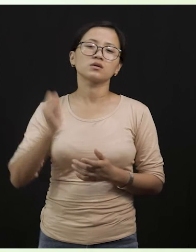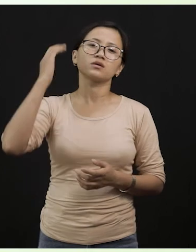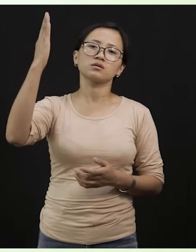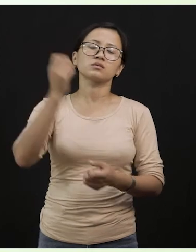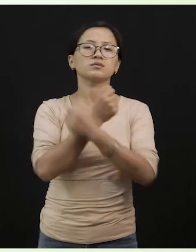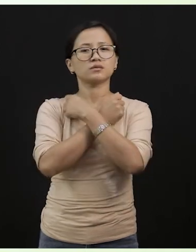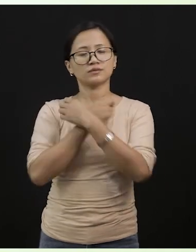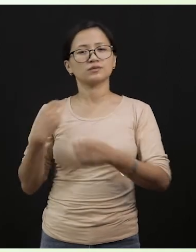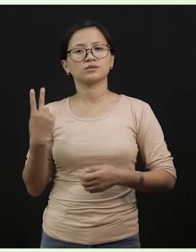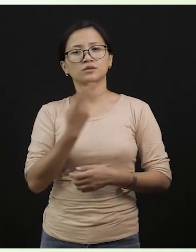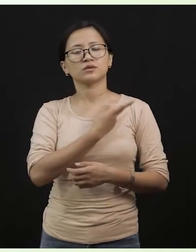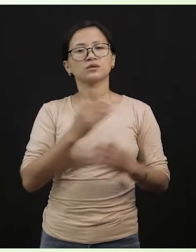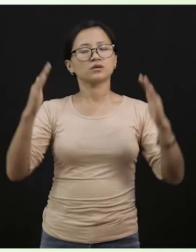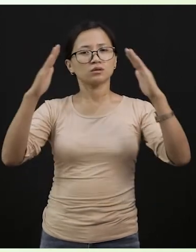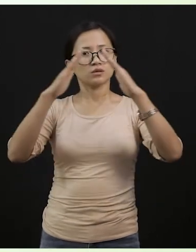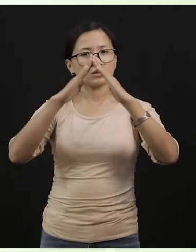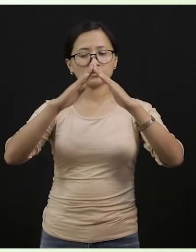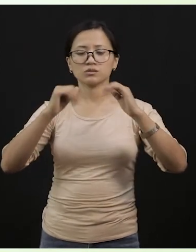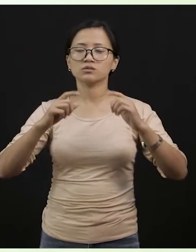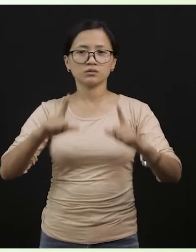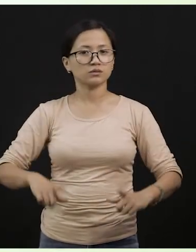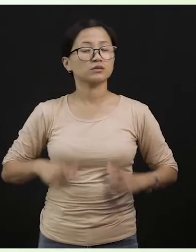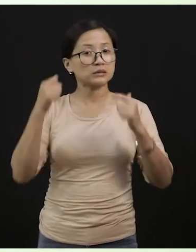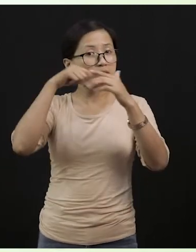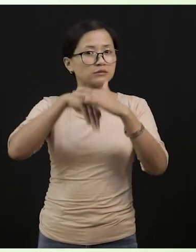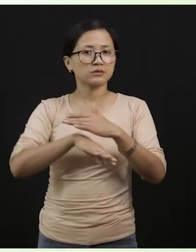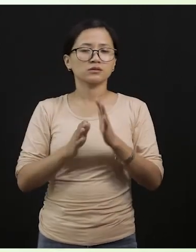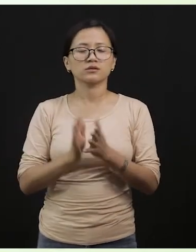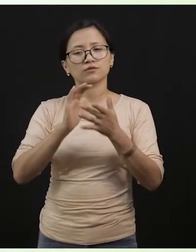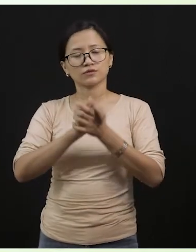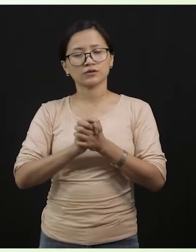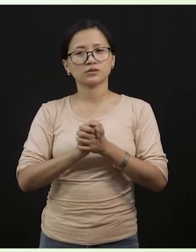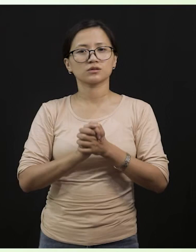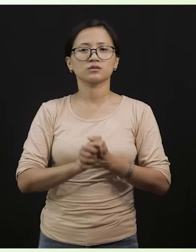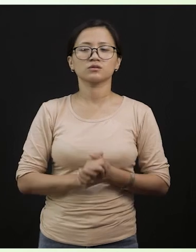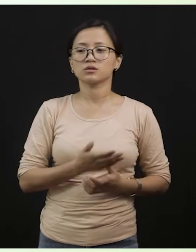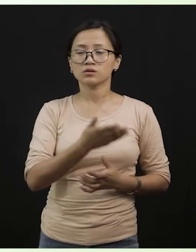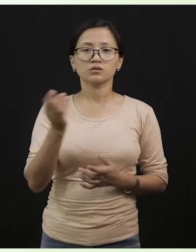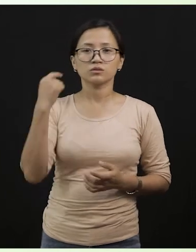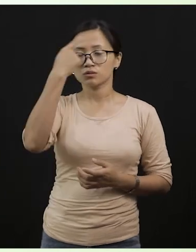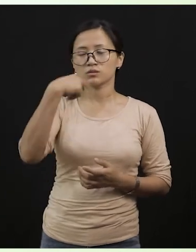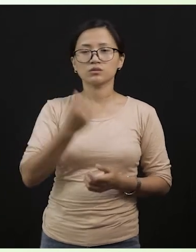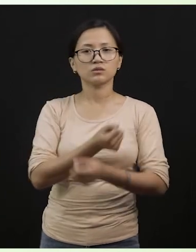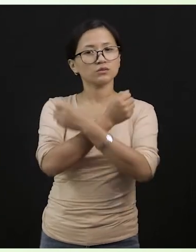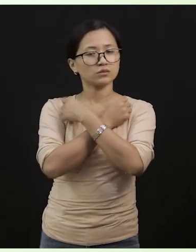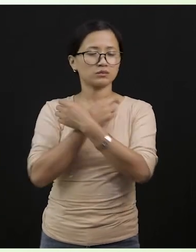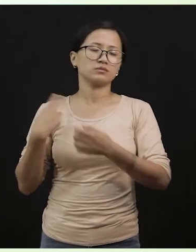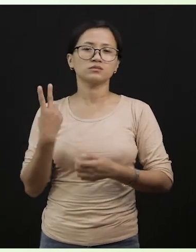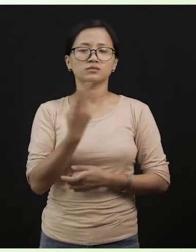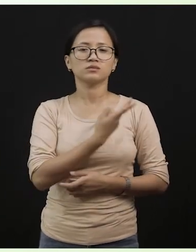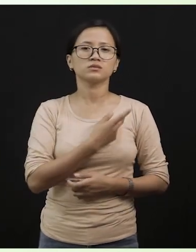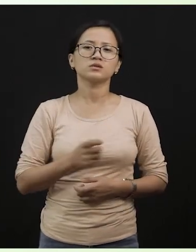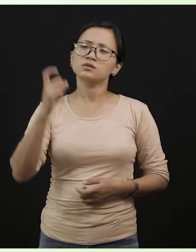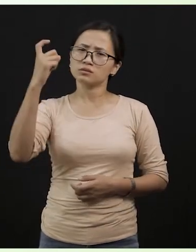loves us. We have a home, a house to live in, and also friends, okay? Friends are there who love us.